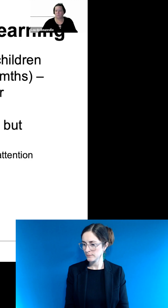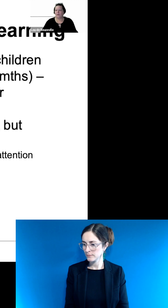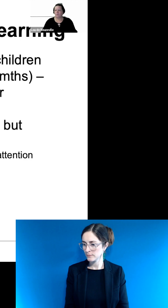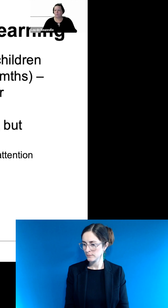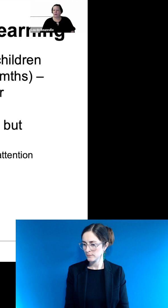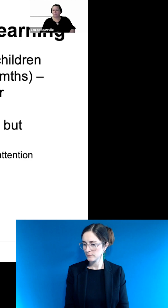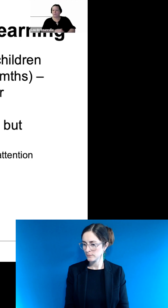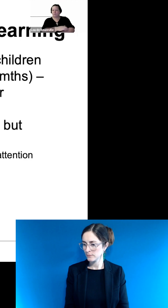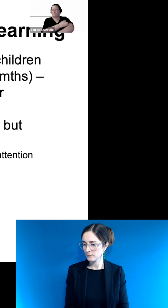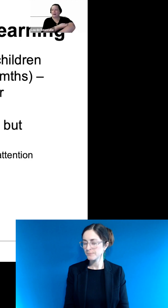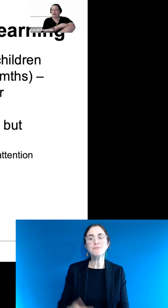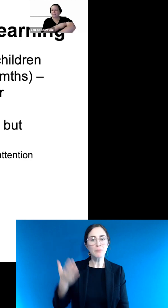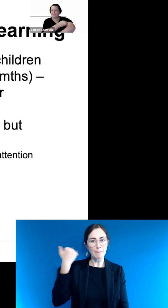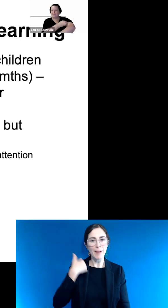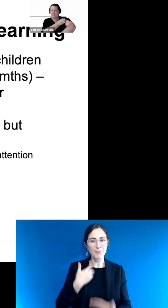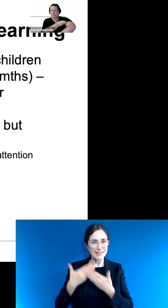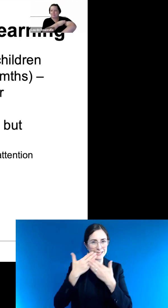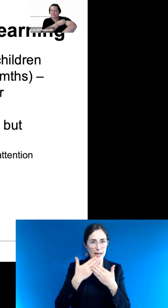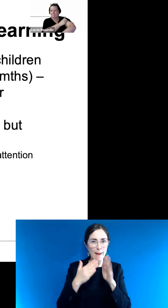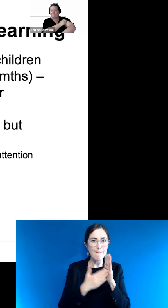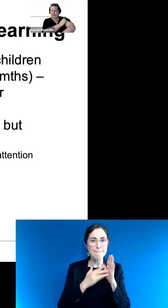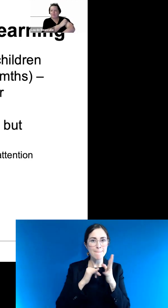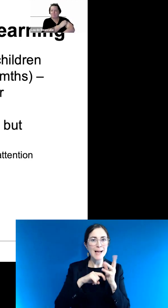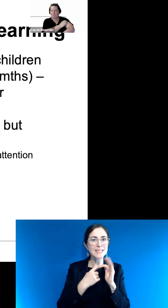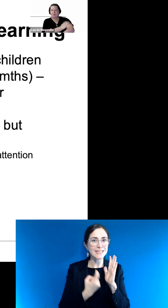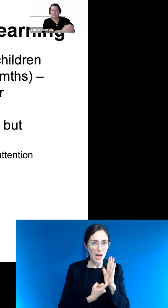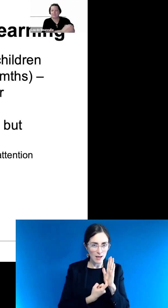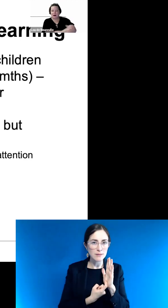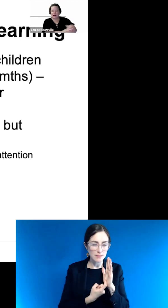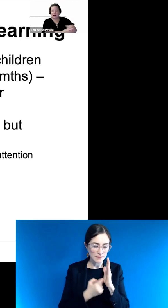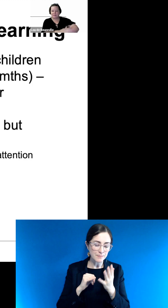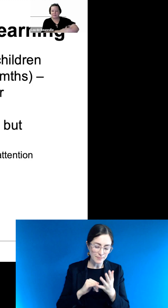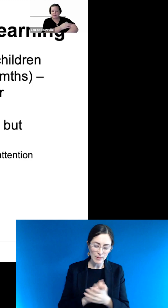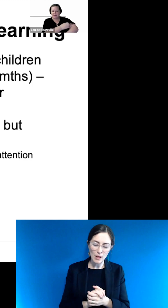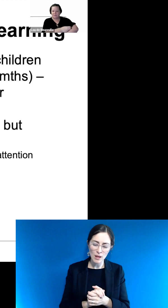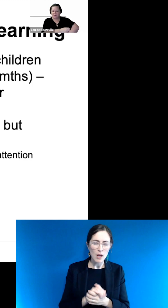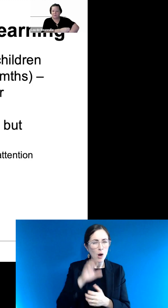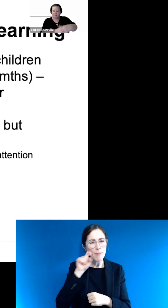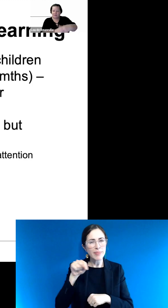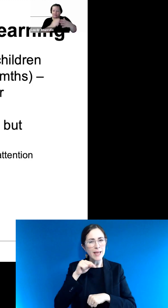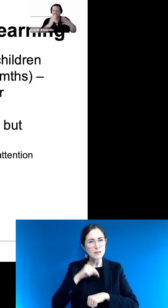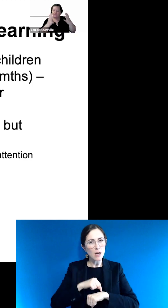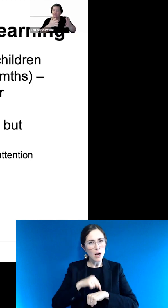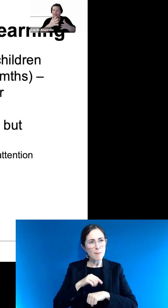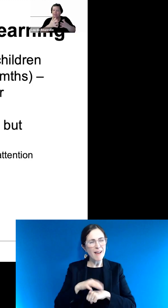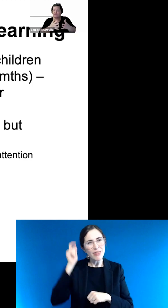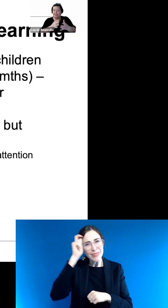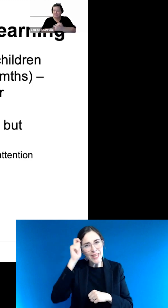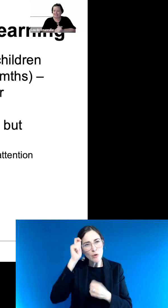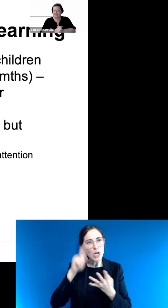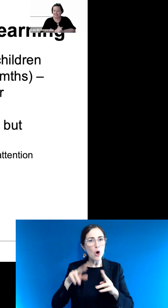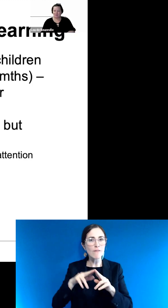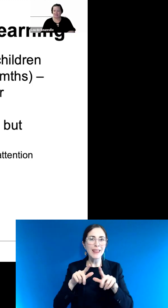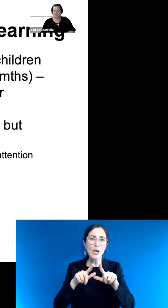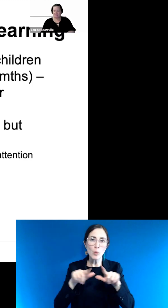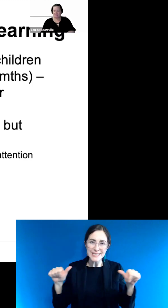So when I was doing my master's, I can remember at the time, with the sort of theories of